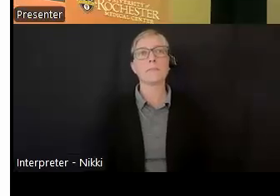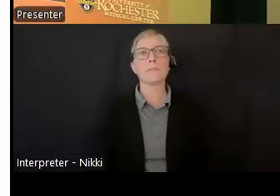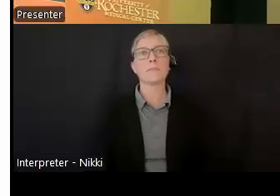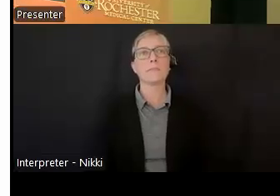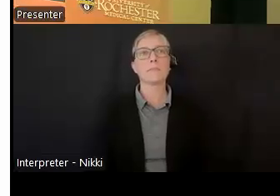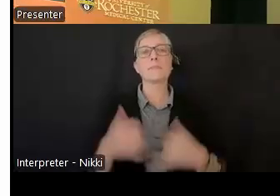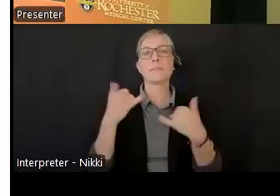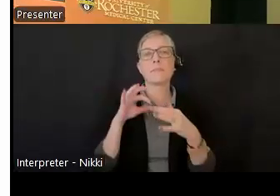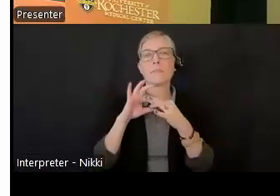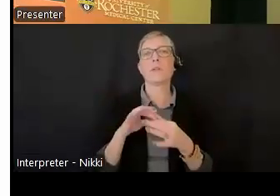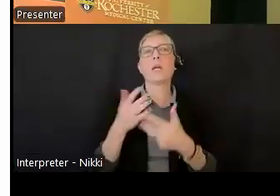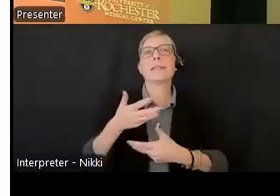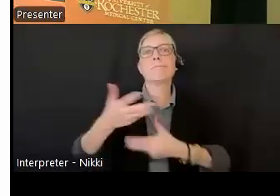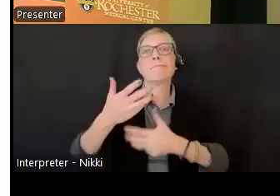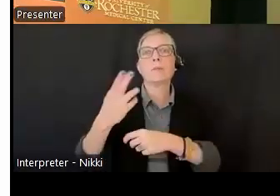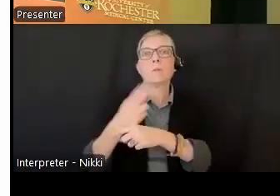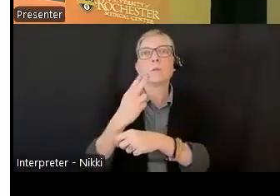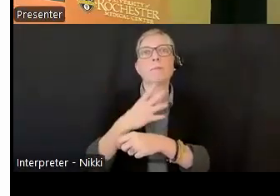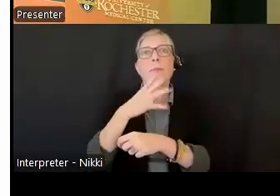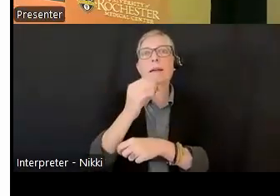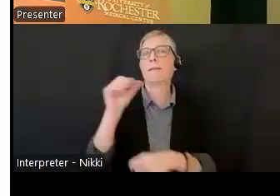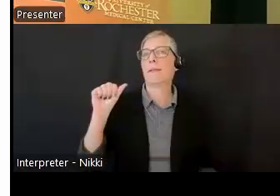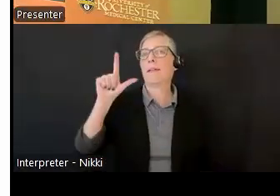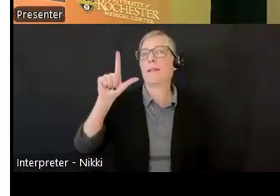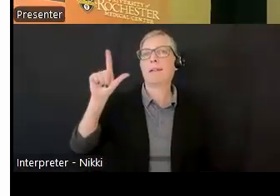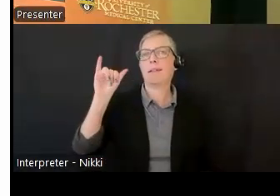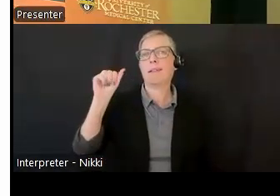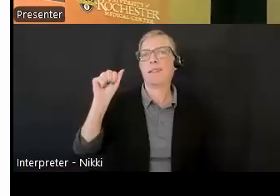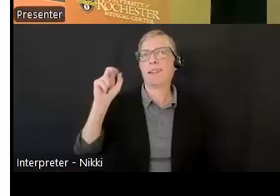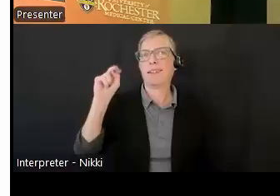Regarding engagement and alliance, there was a